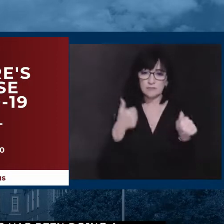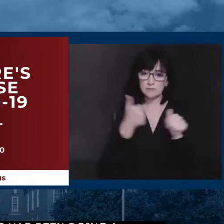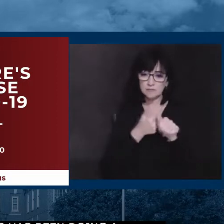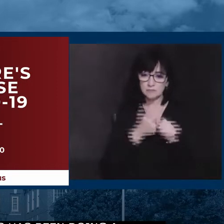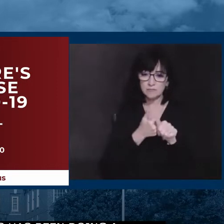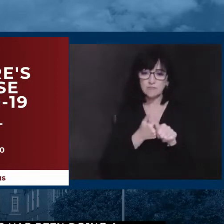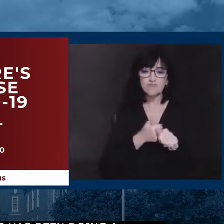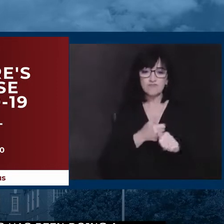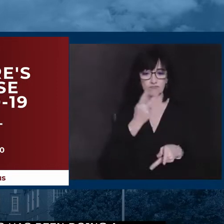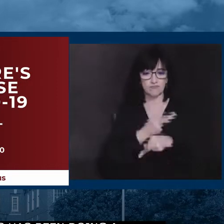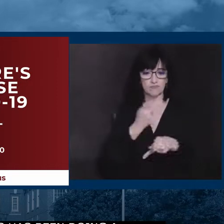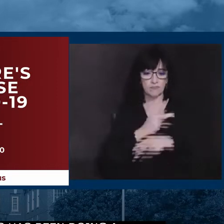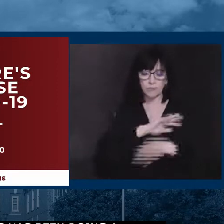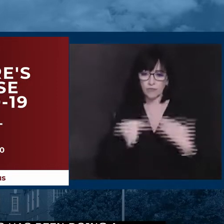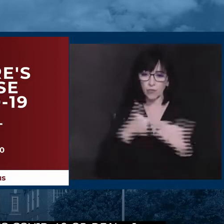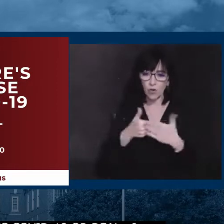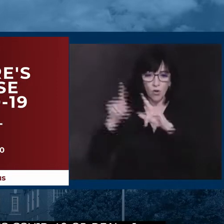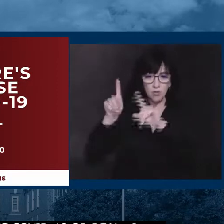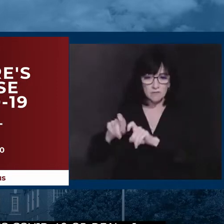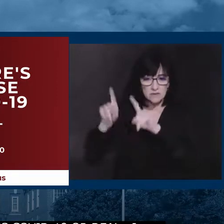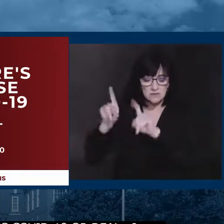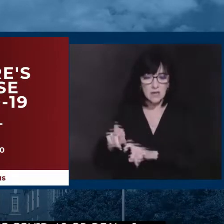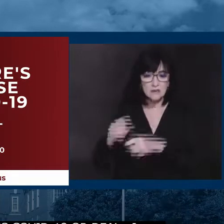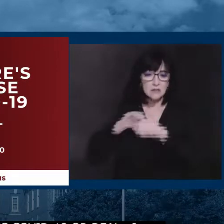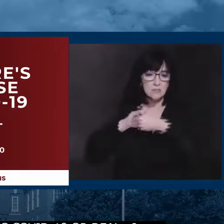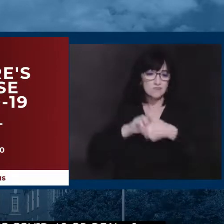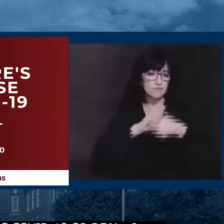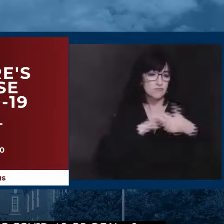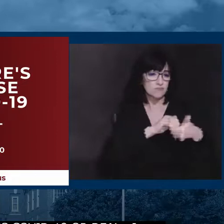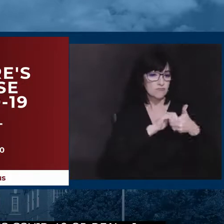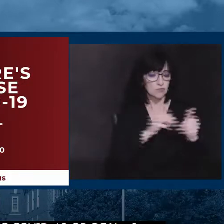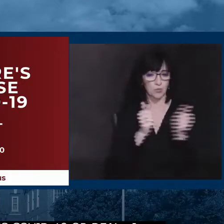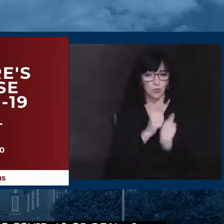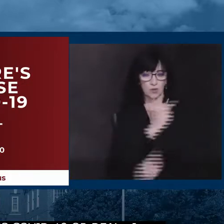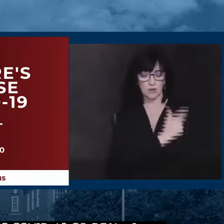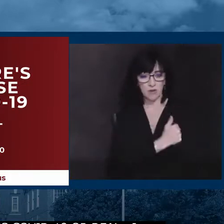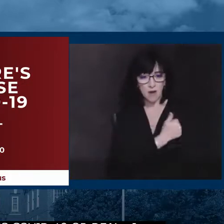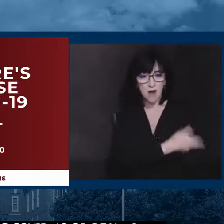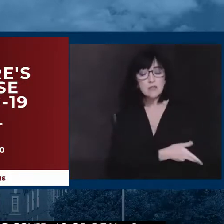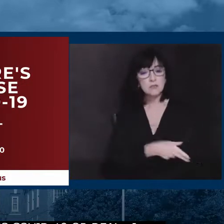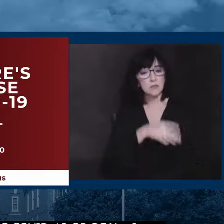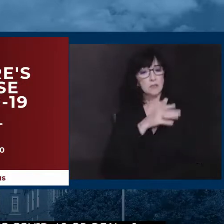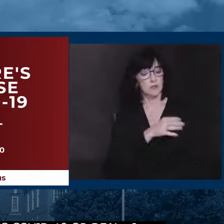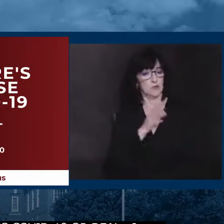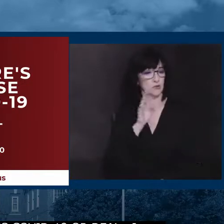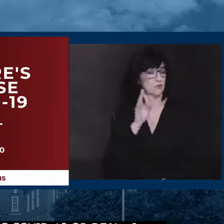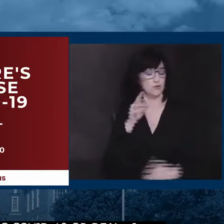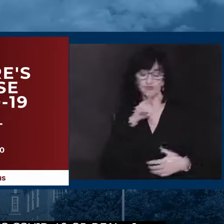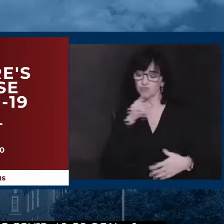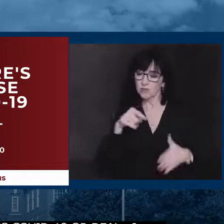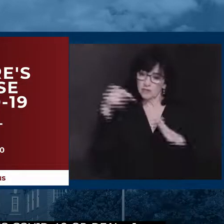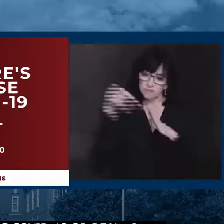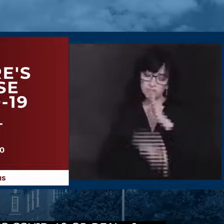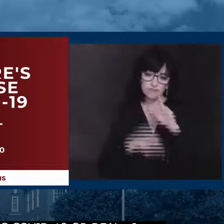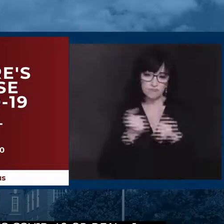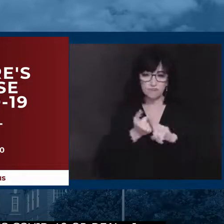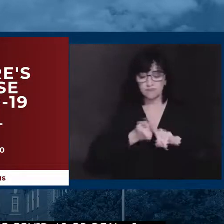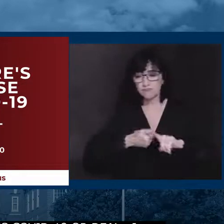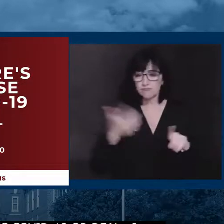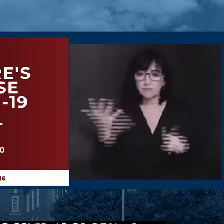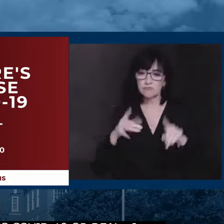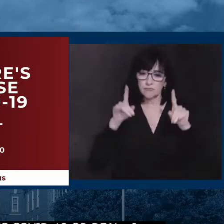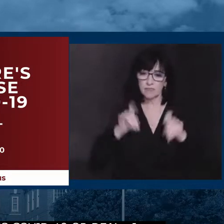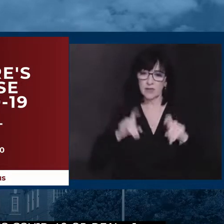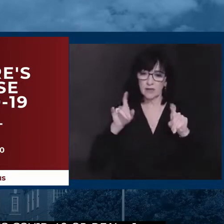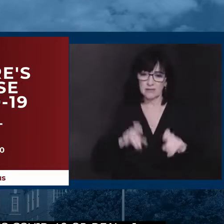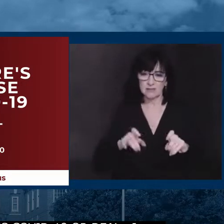Health, standing up a very comprehensive testing program. You'll hear more about that. Just incredible numbers that we're